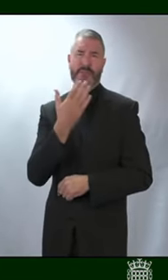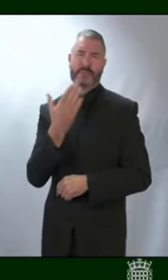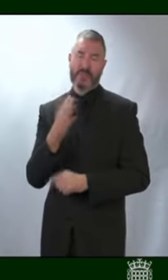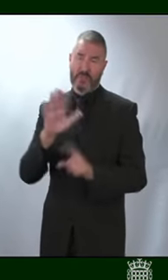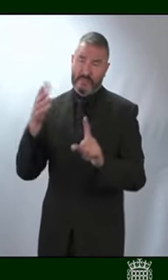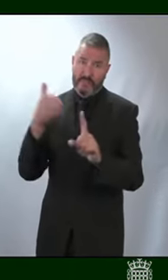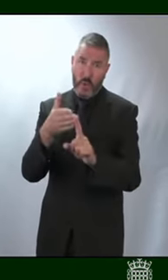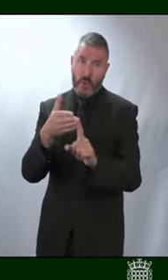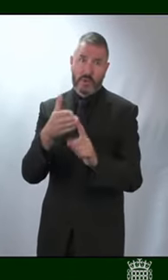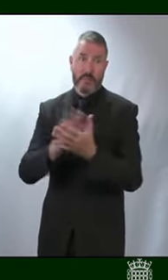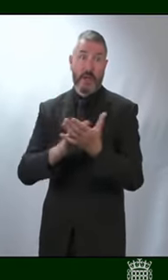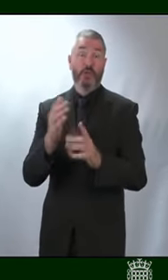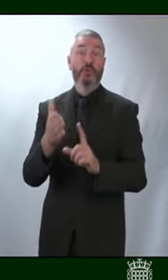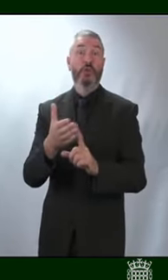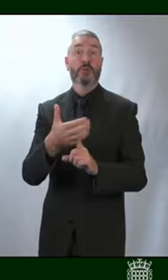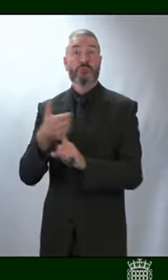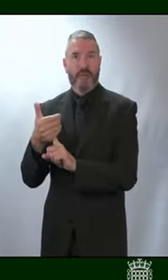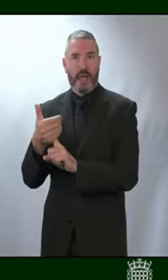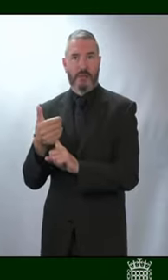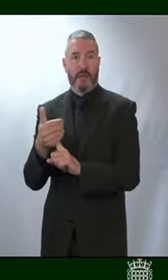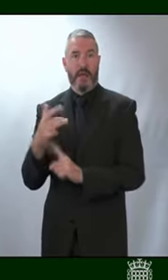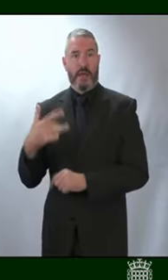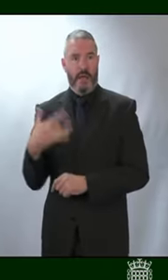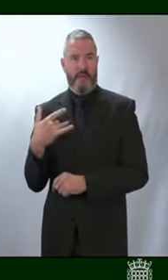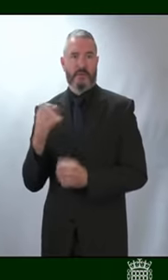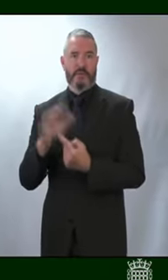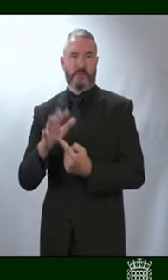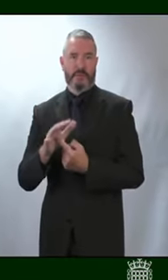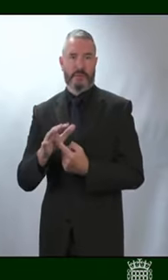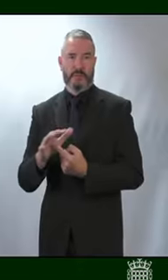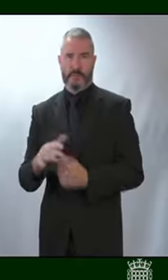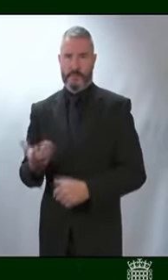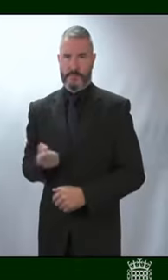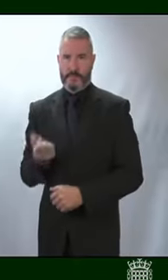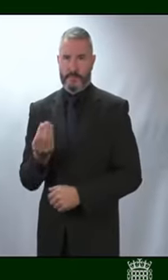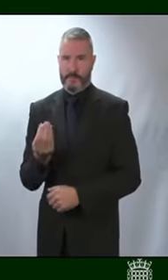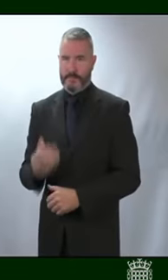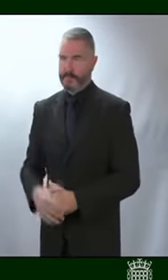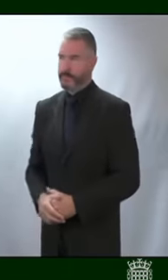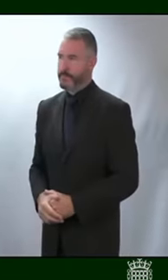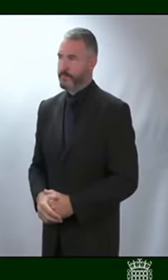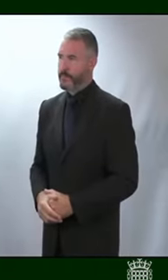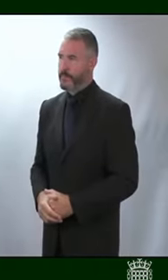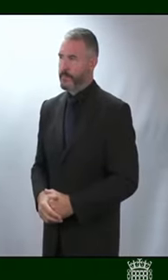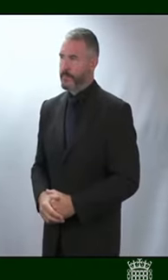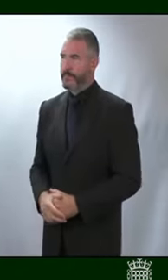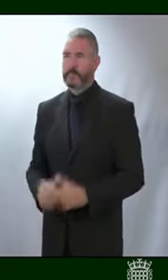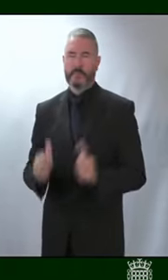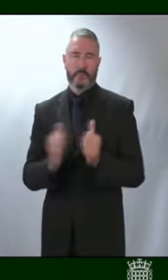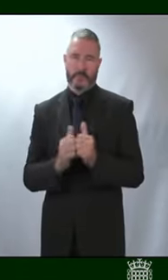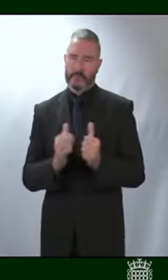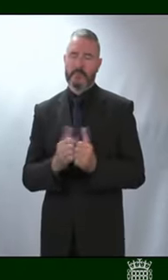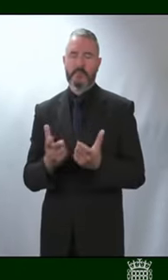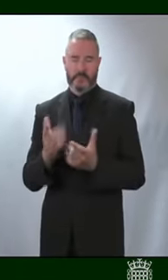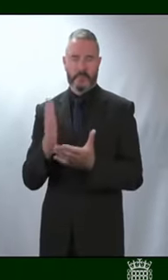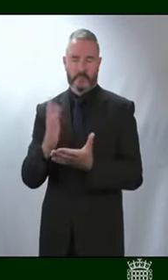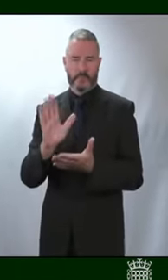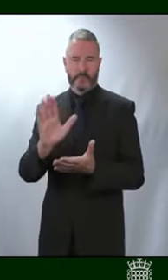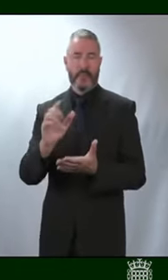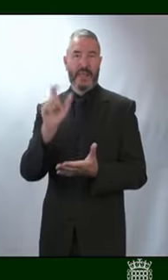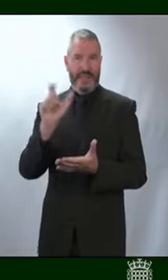government remains on protecting both lives and, just as importantly, livelihoods? Prime Minister. Yes, indeed, Mr. Speaker. My honourable friend can certainly reassure